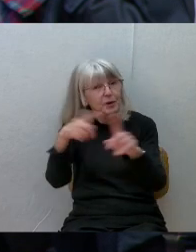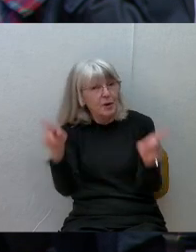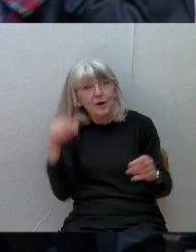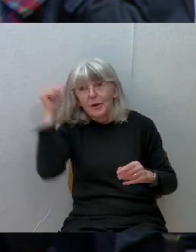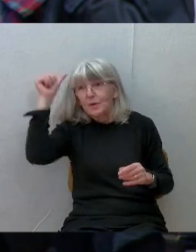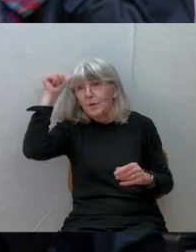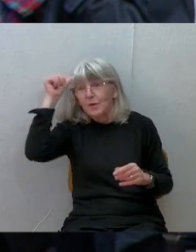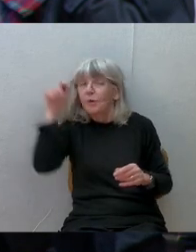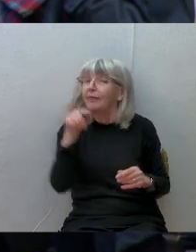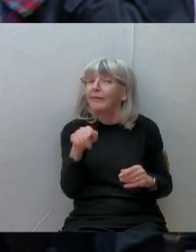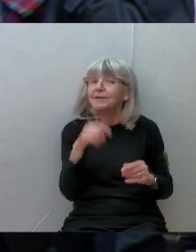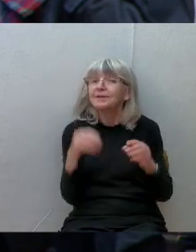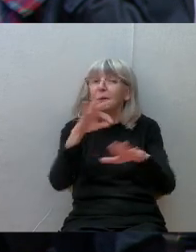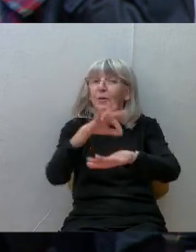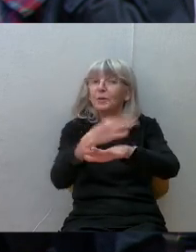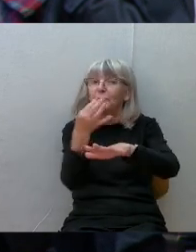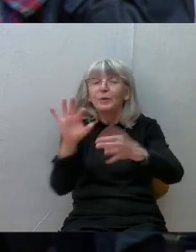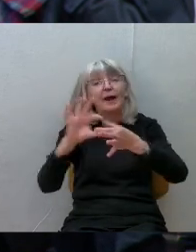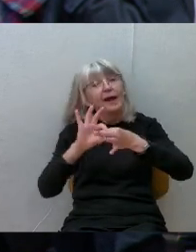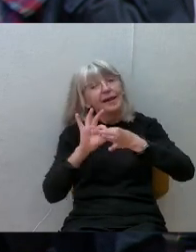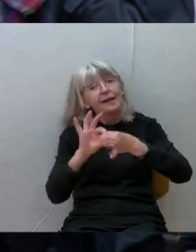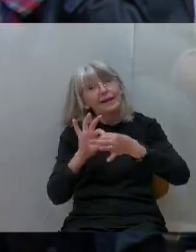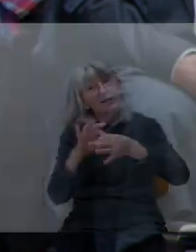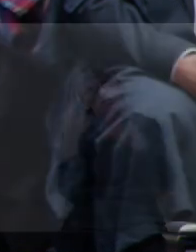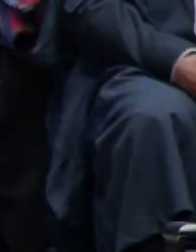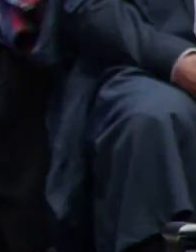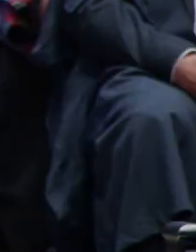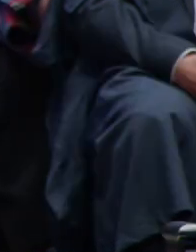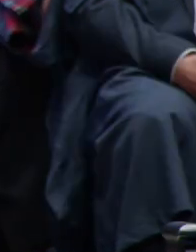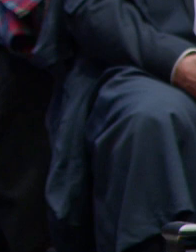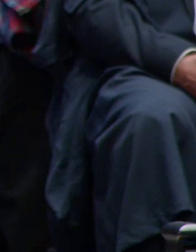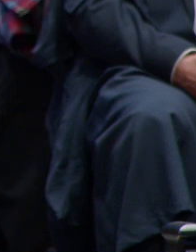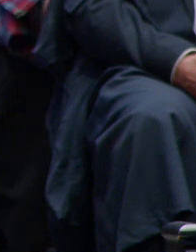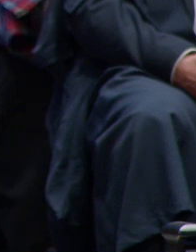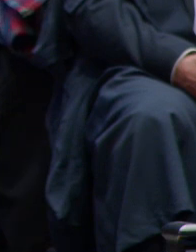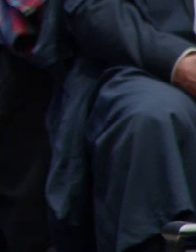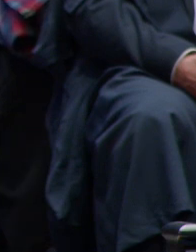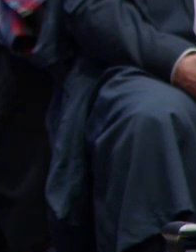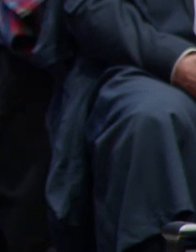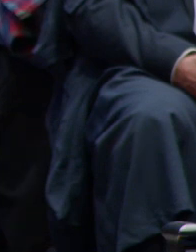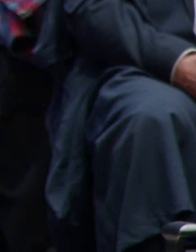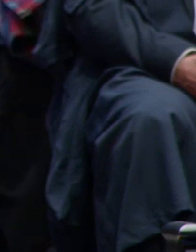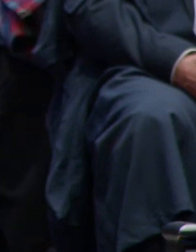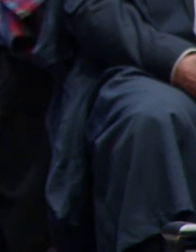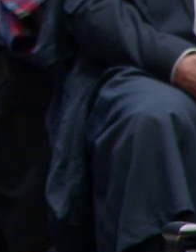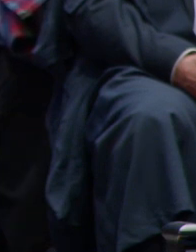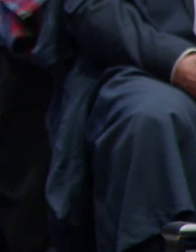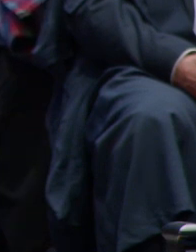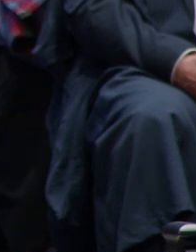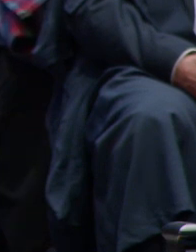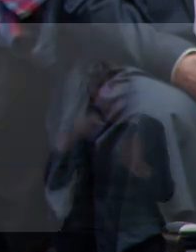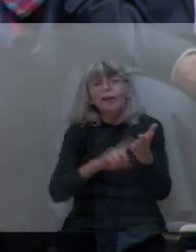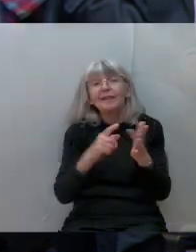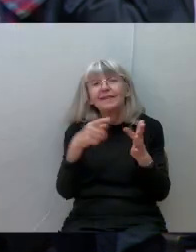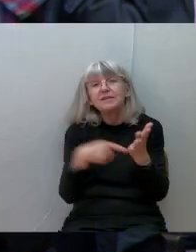indeed the blue colour associated with our university. But actually, the reason for this blue, it's called liturgical blue, is